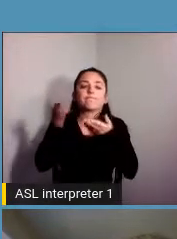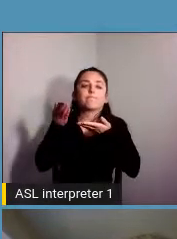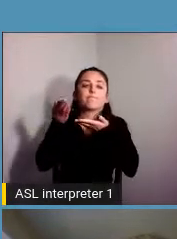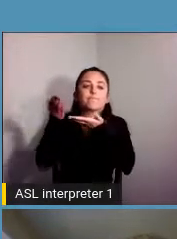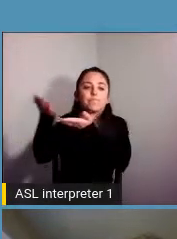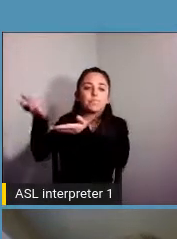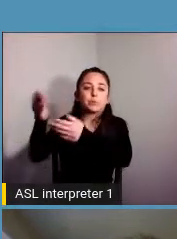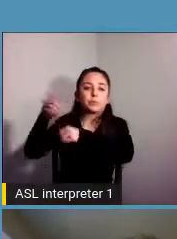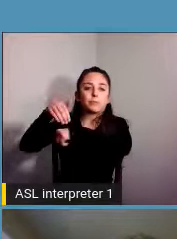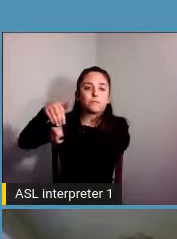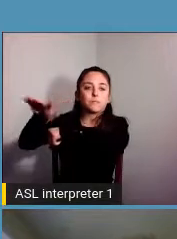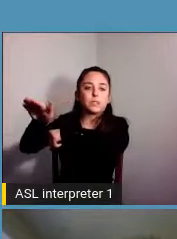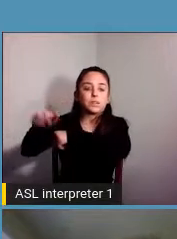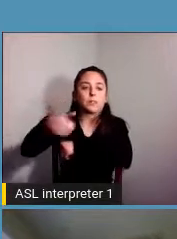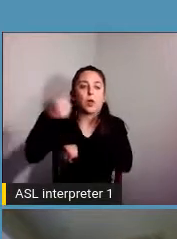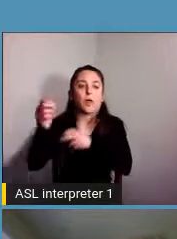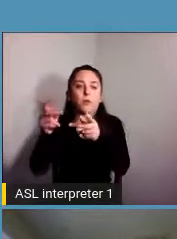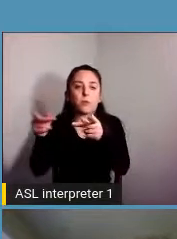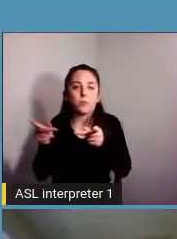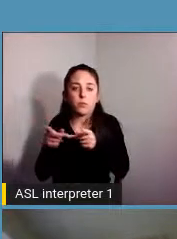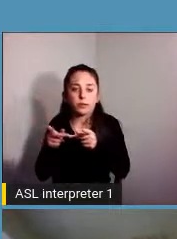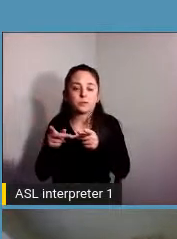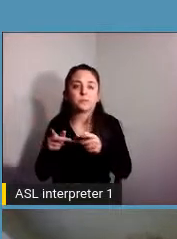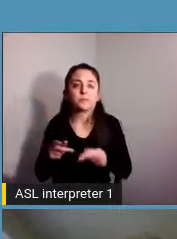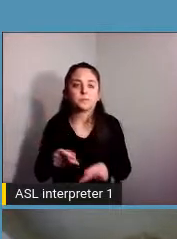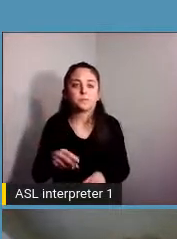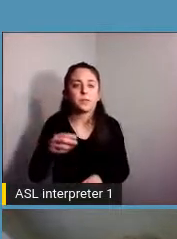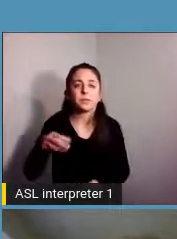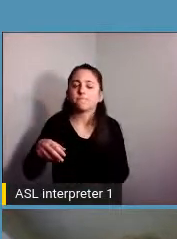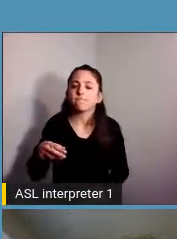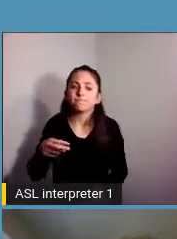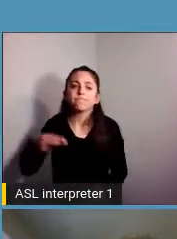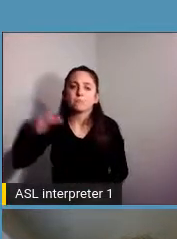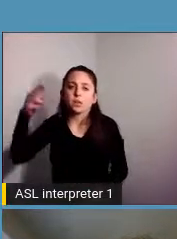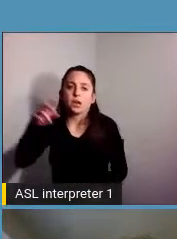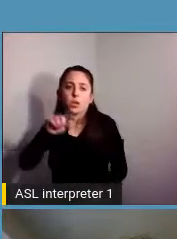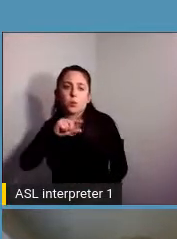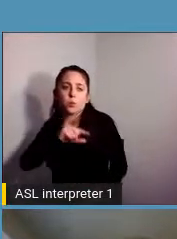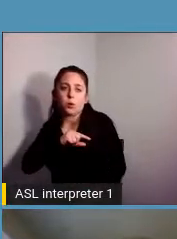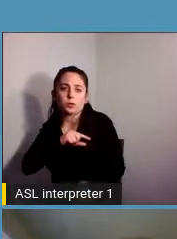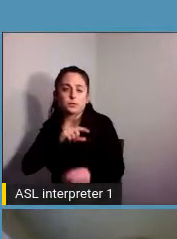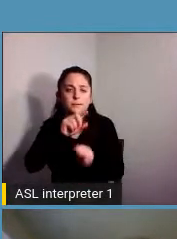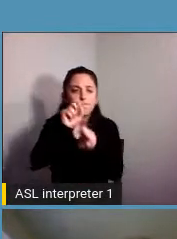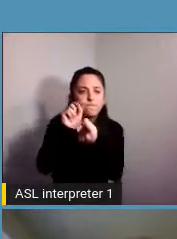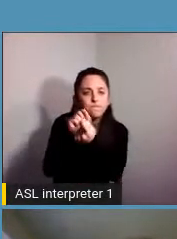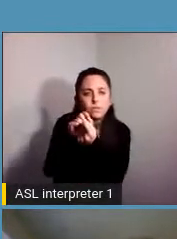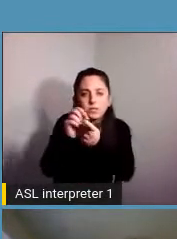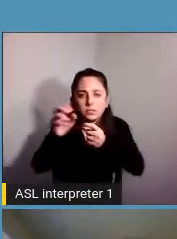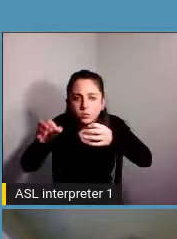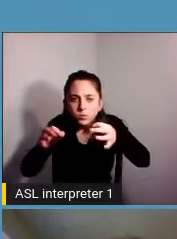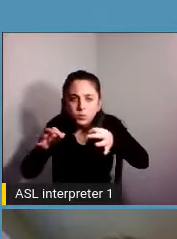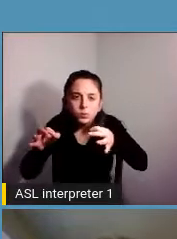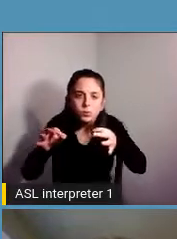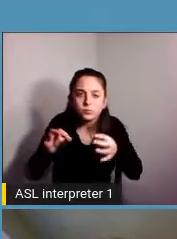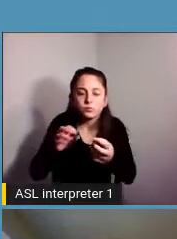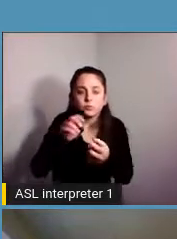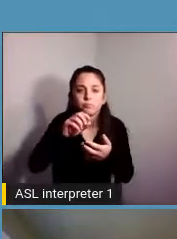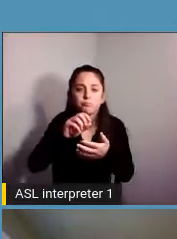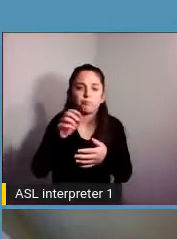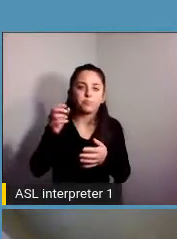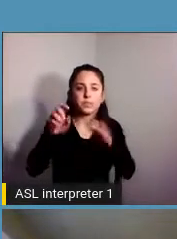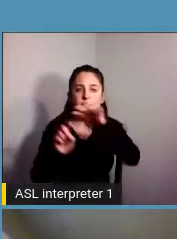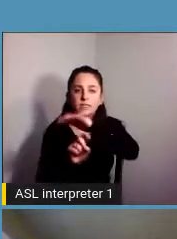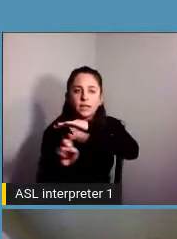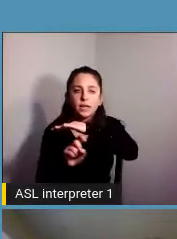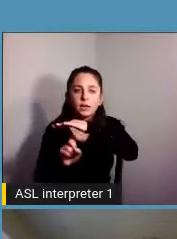on the right. It has extremely high resolution, fine details, and we scanned it with multiple tools and